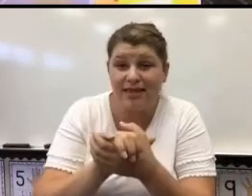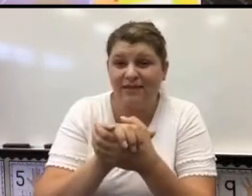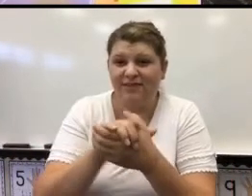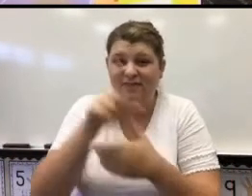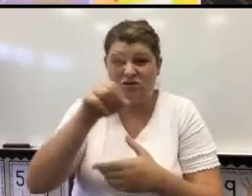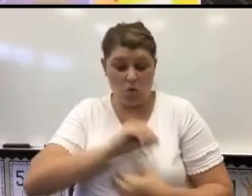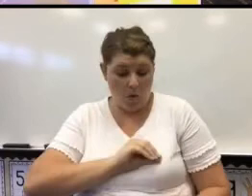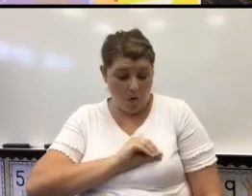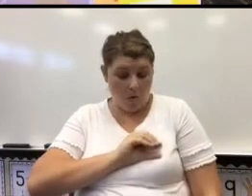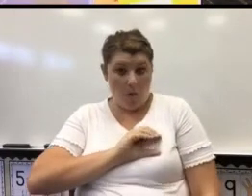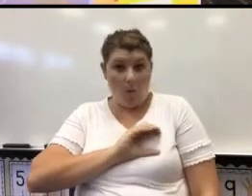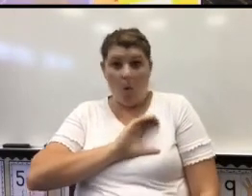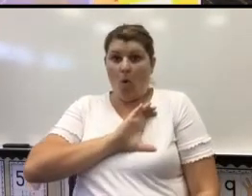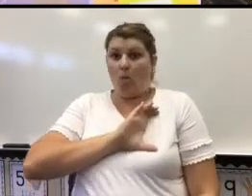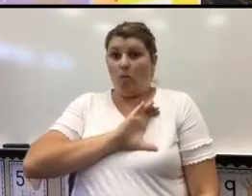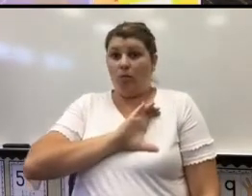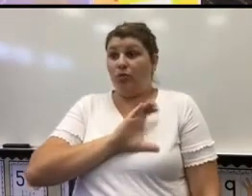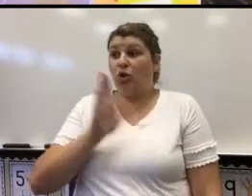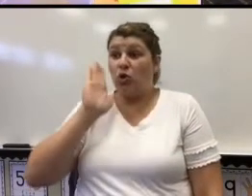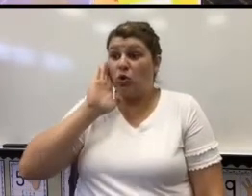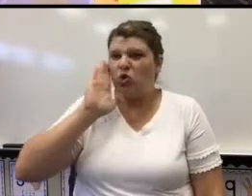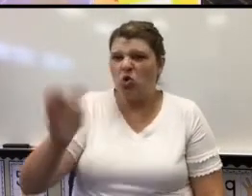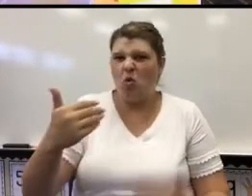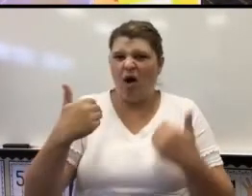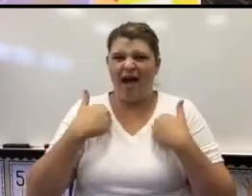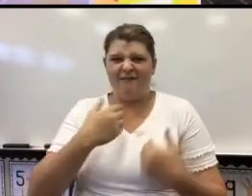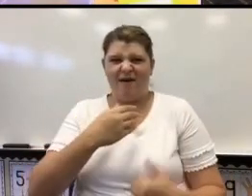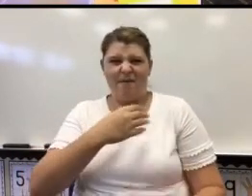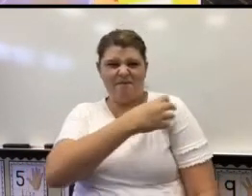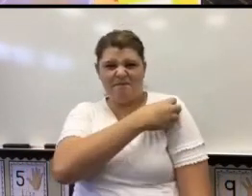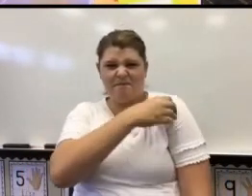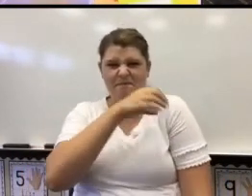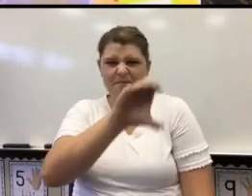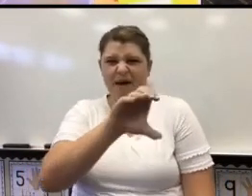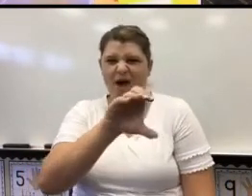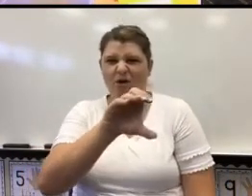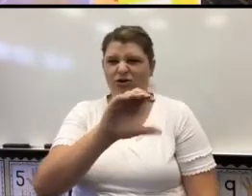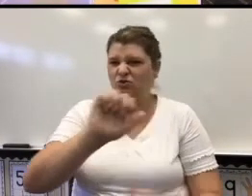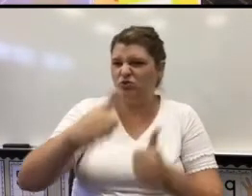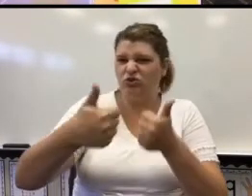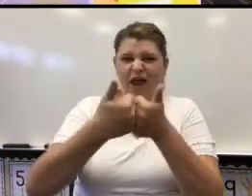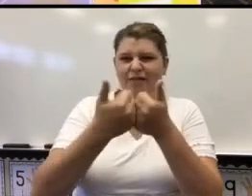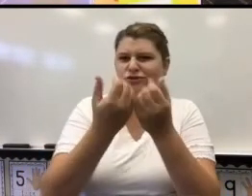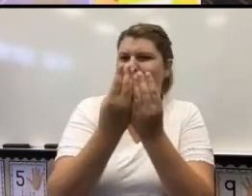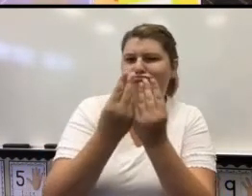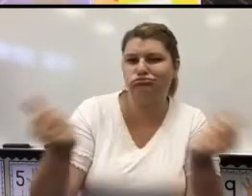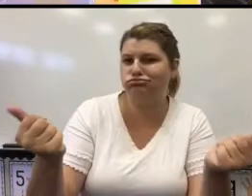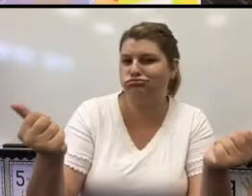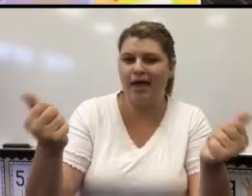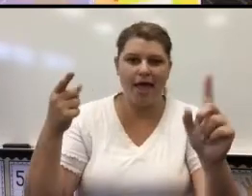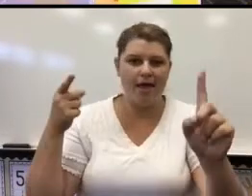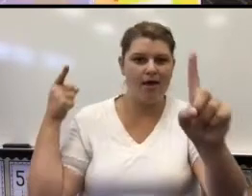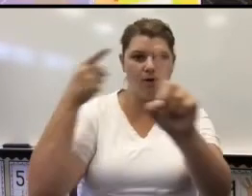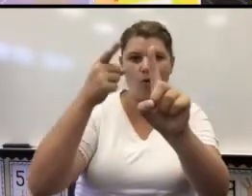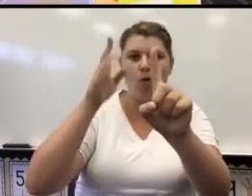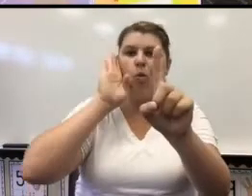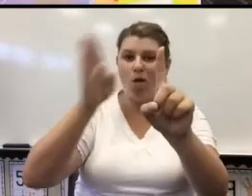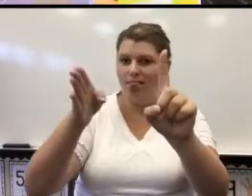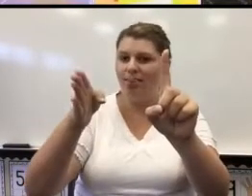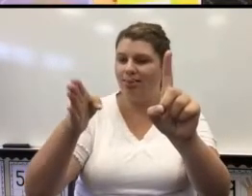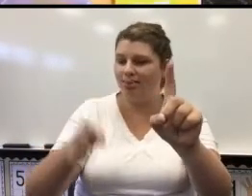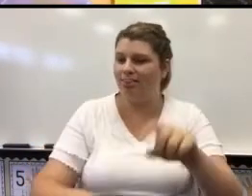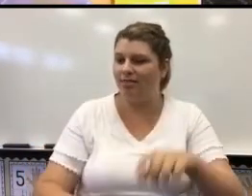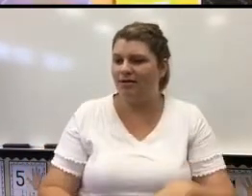faith, joy, happy thoughts, and beliefs. If you fuel up with positive energy, you will have the power to